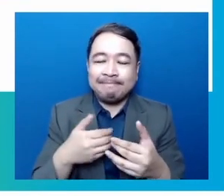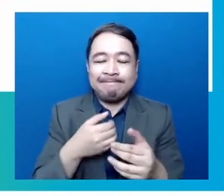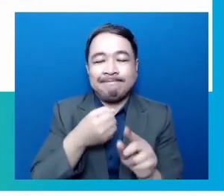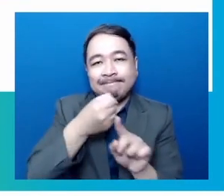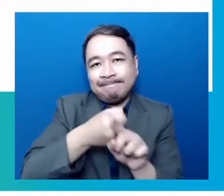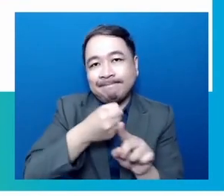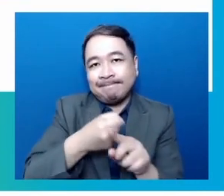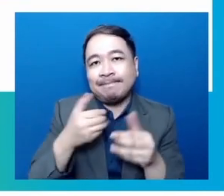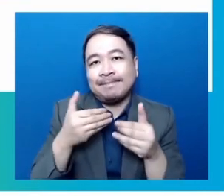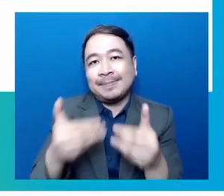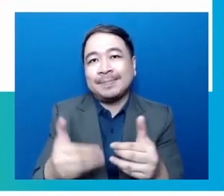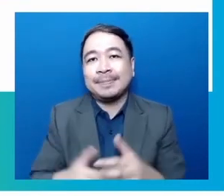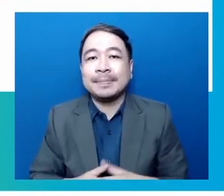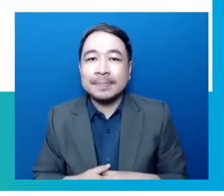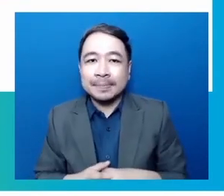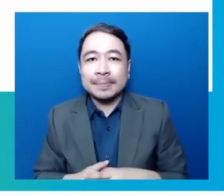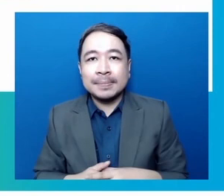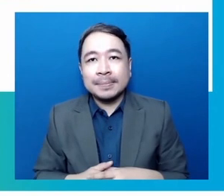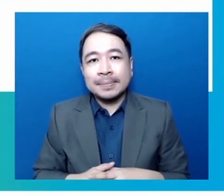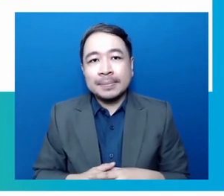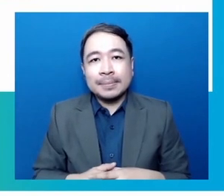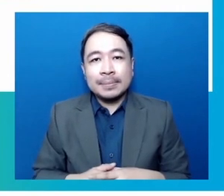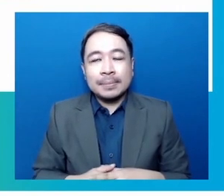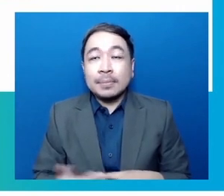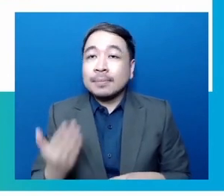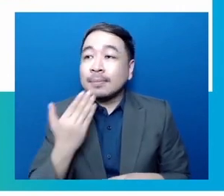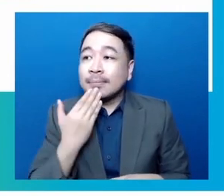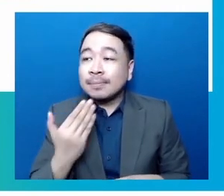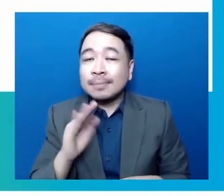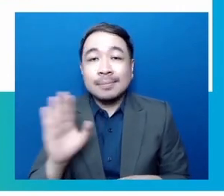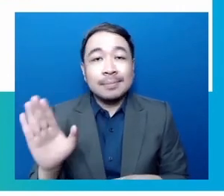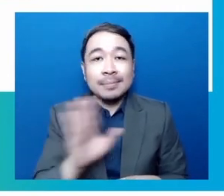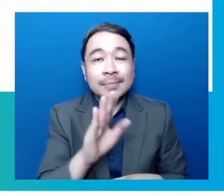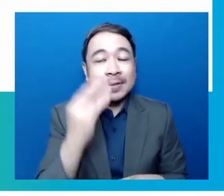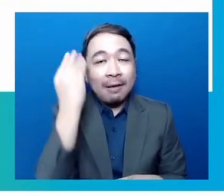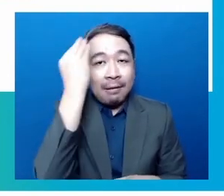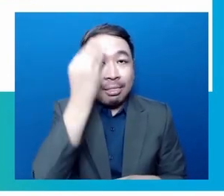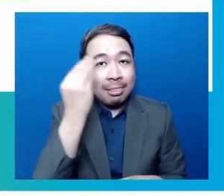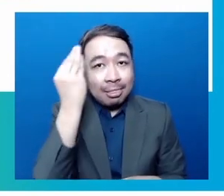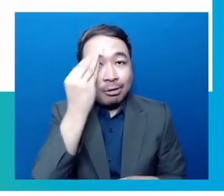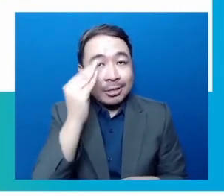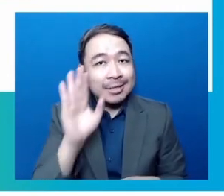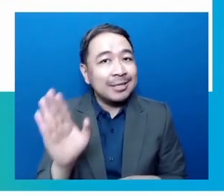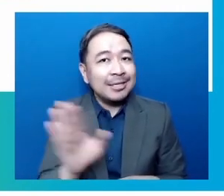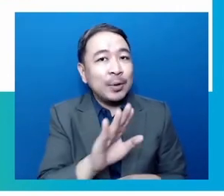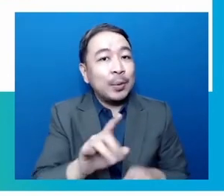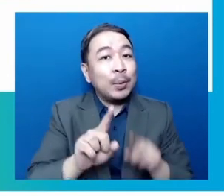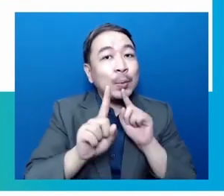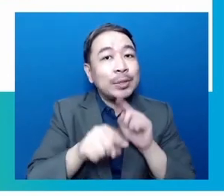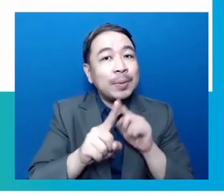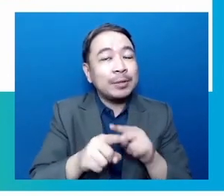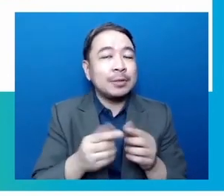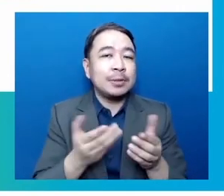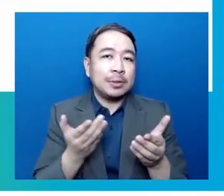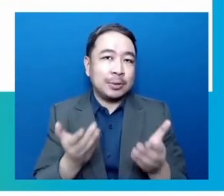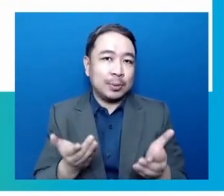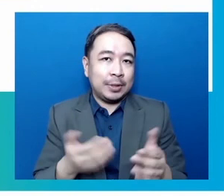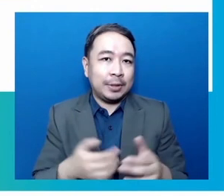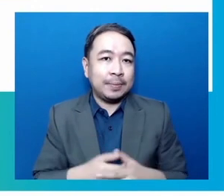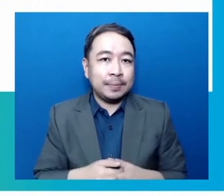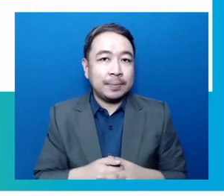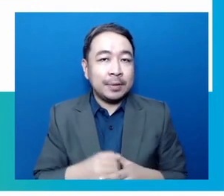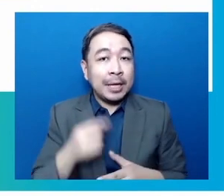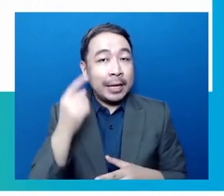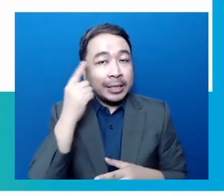Thanks very much for your thoughts and all of your responses today. I think we would agree